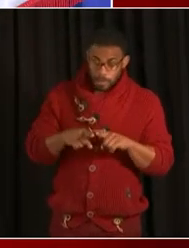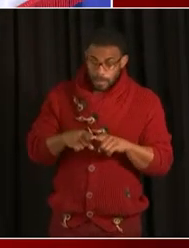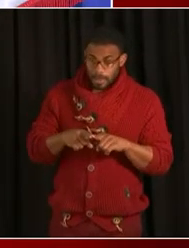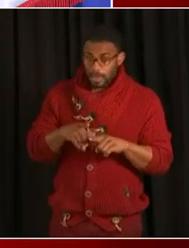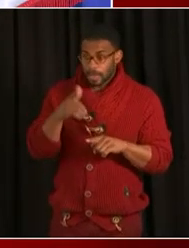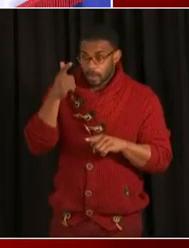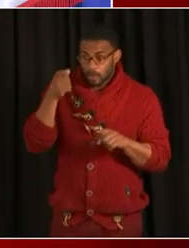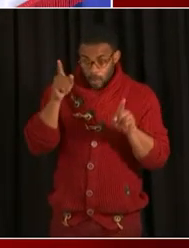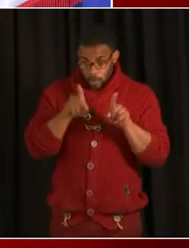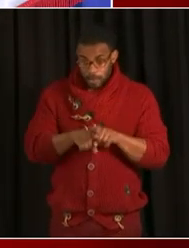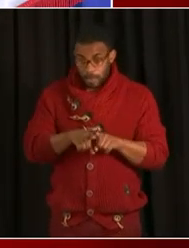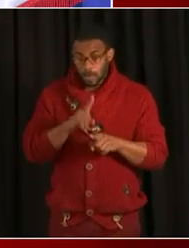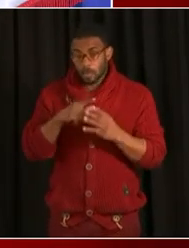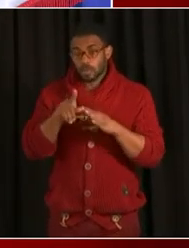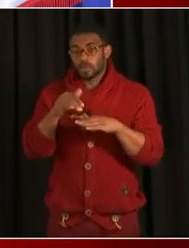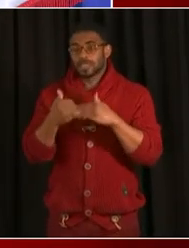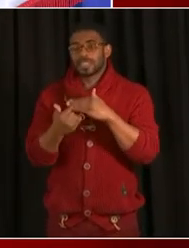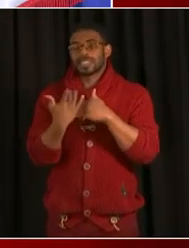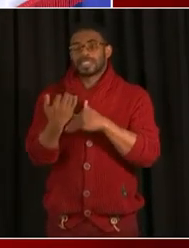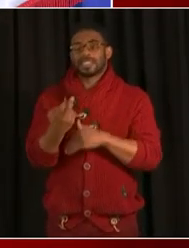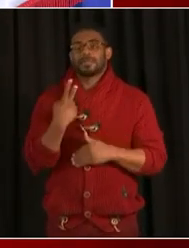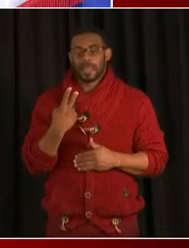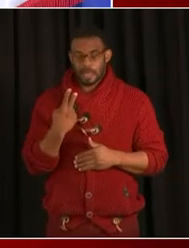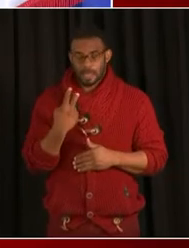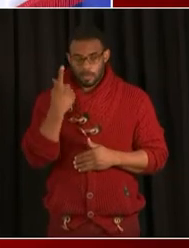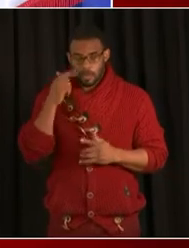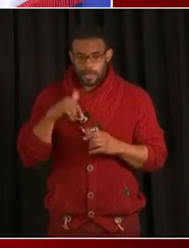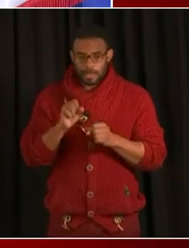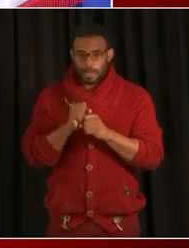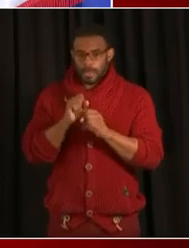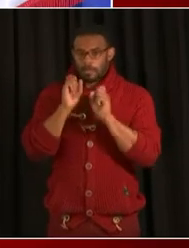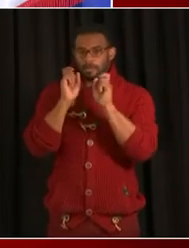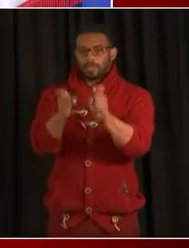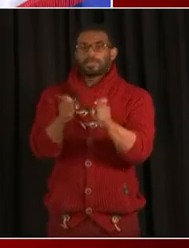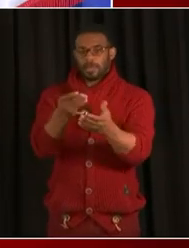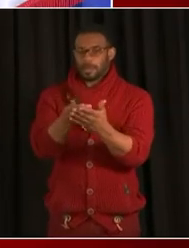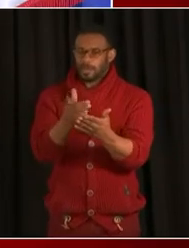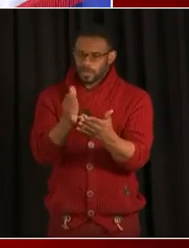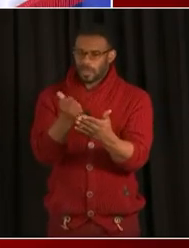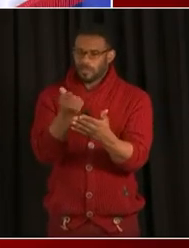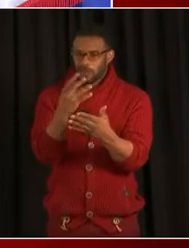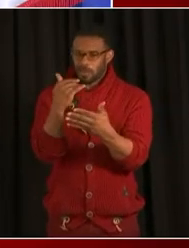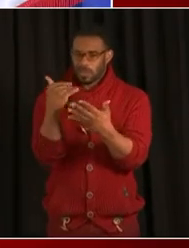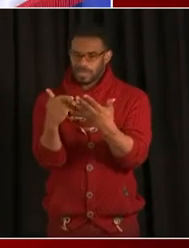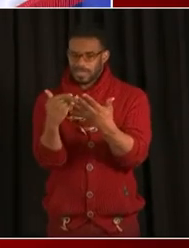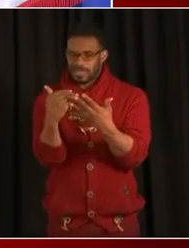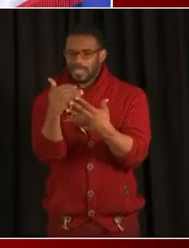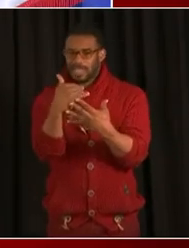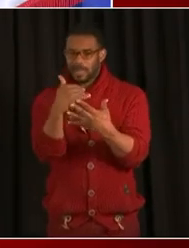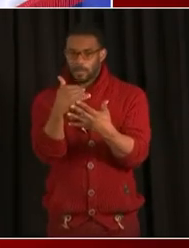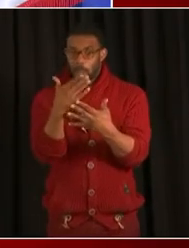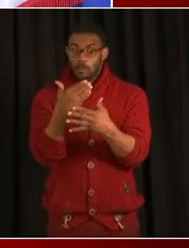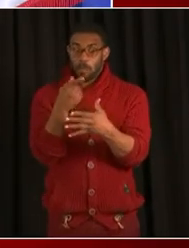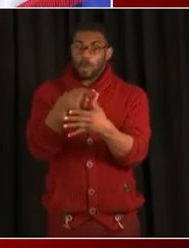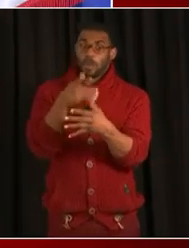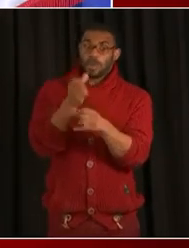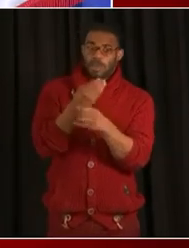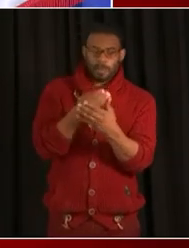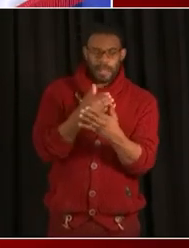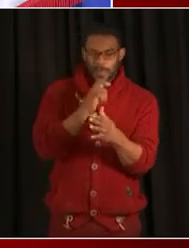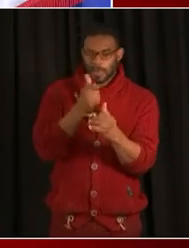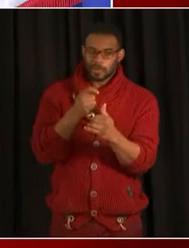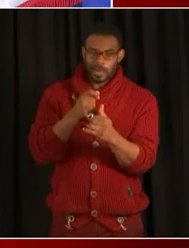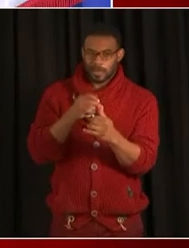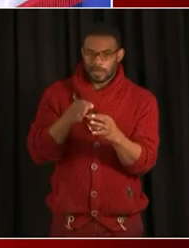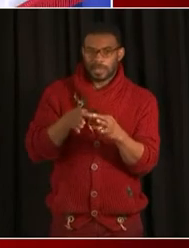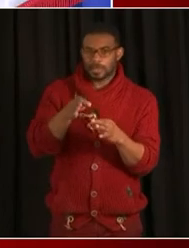agreement, and the grant agreement is what you send us back in order for us to make the disbursement. So there's a couple steps along the way, and again, I don't say